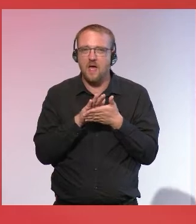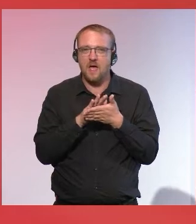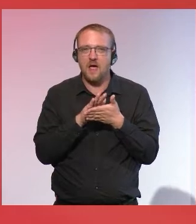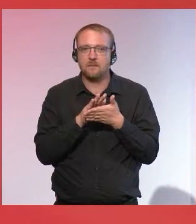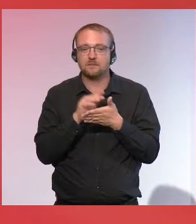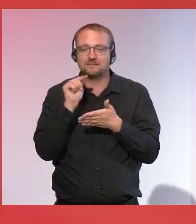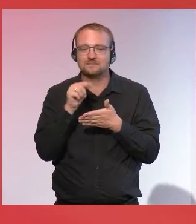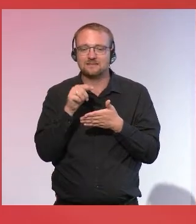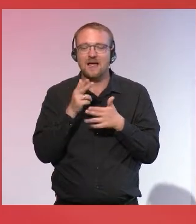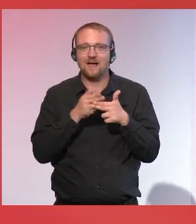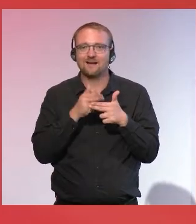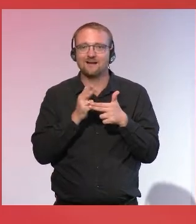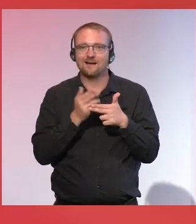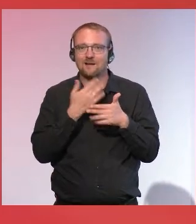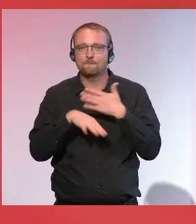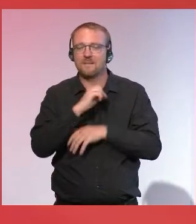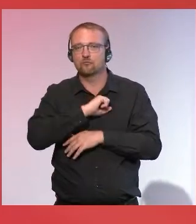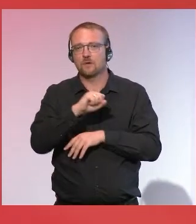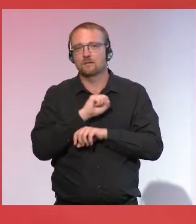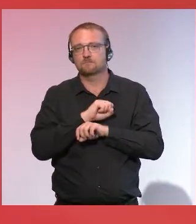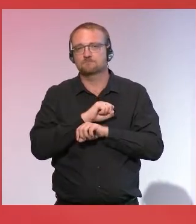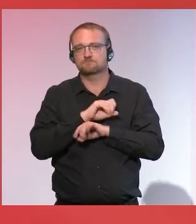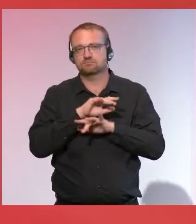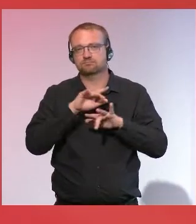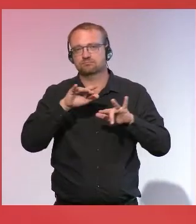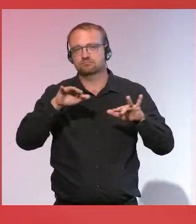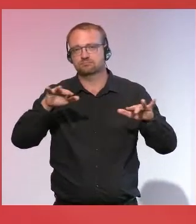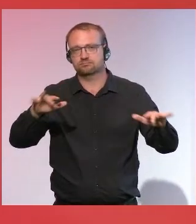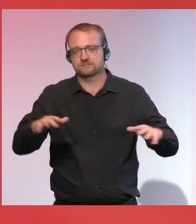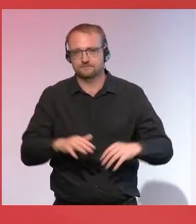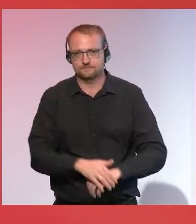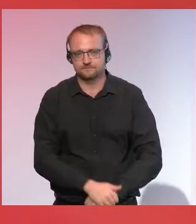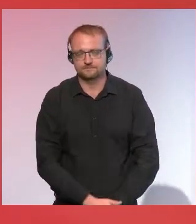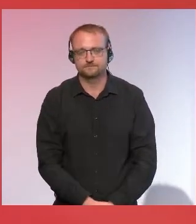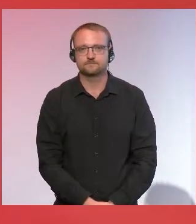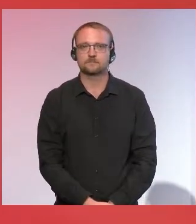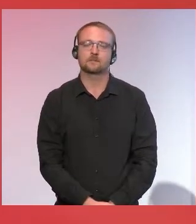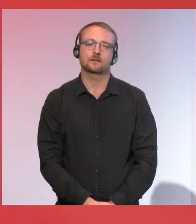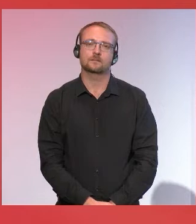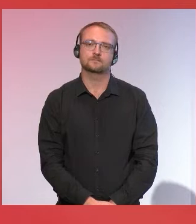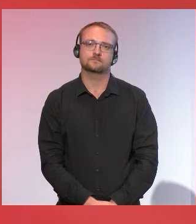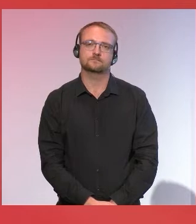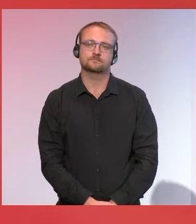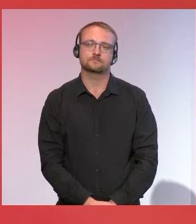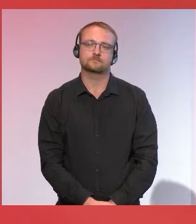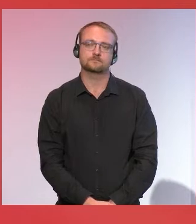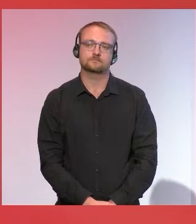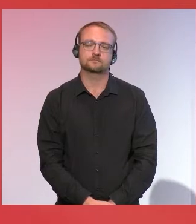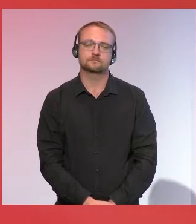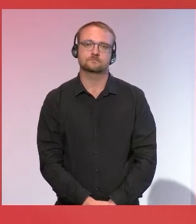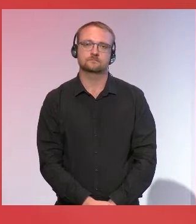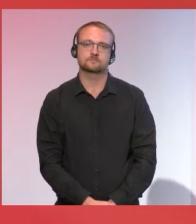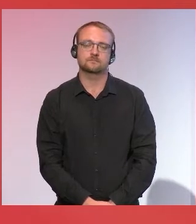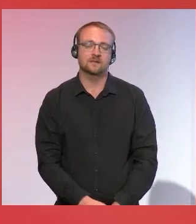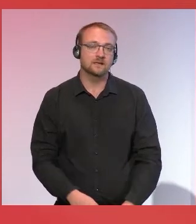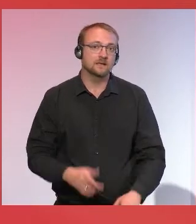increasing mortality due to increasing temperatures is really to do with that heat exposure. Obviously, there's also heat stress. And we